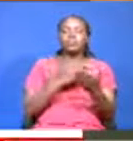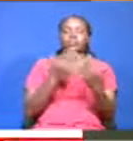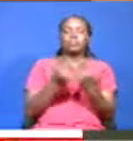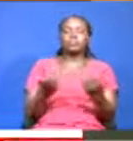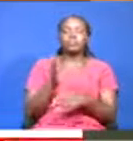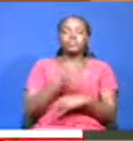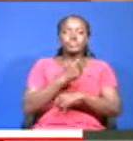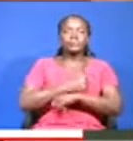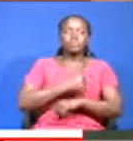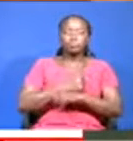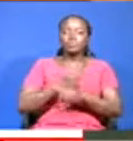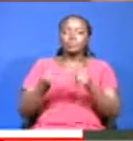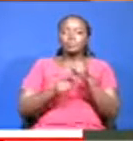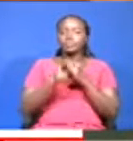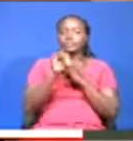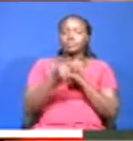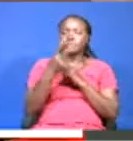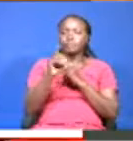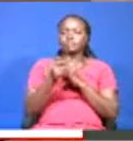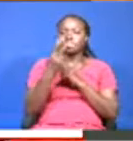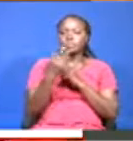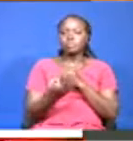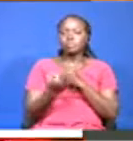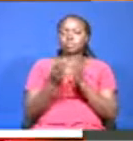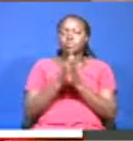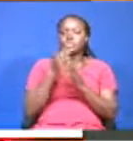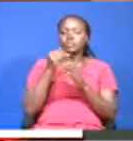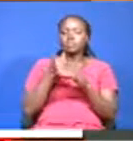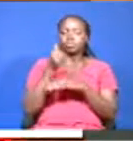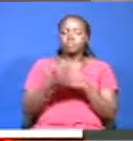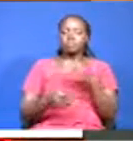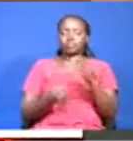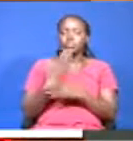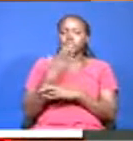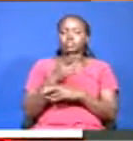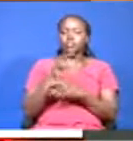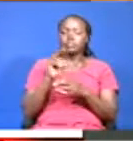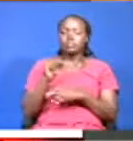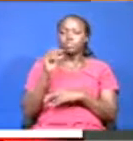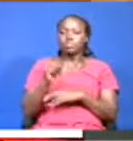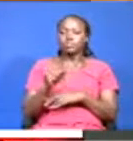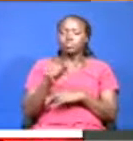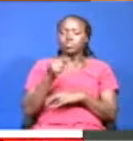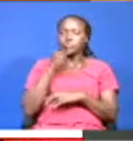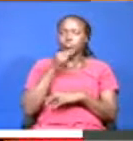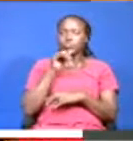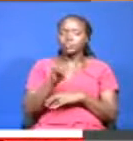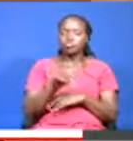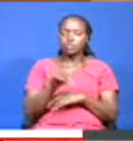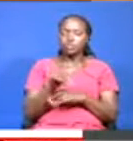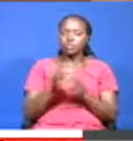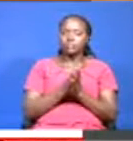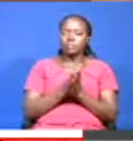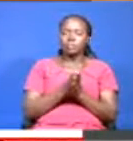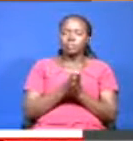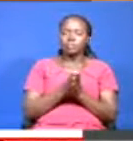school in January of 2023. Speaking after unveiling the NG-CDF board, Mukunji observed that MPs are faced with a